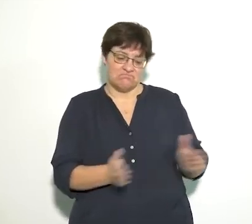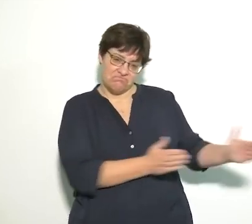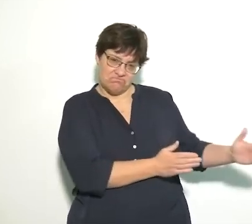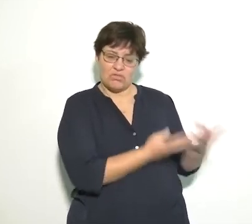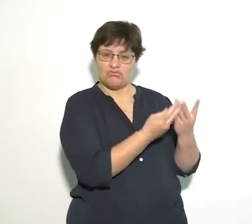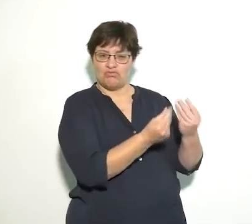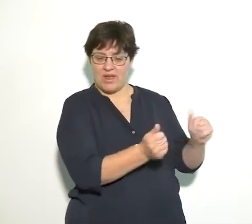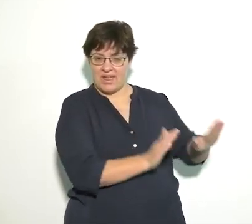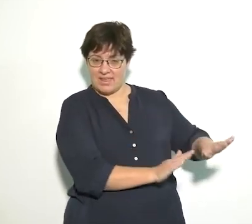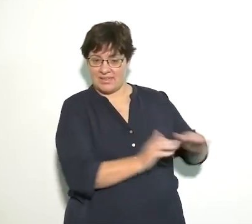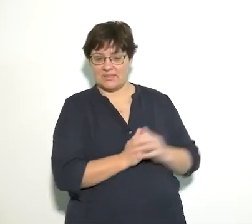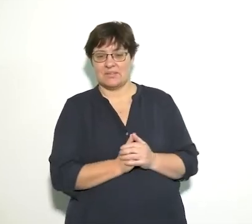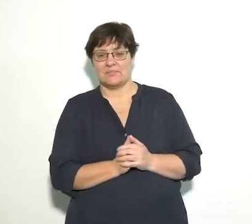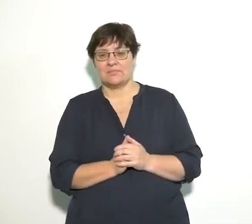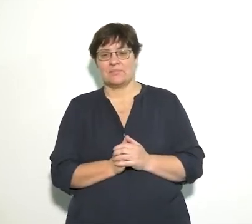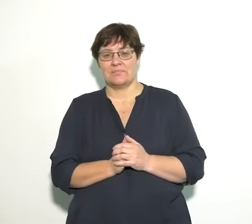on the side.